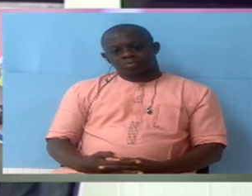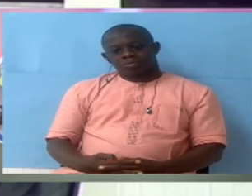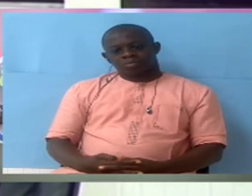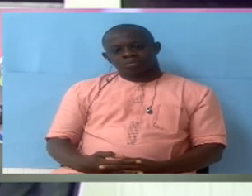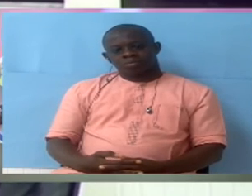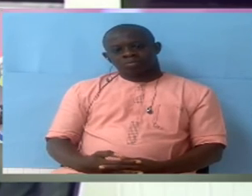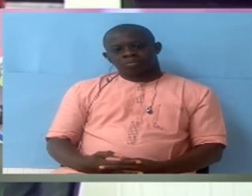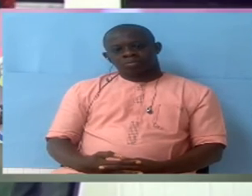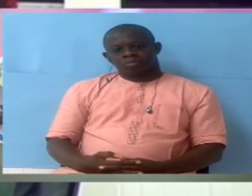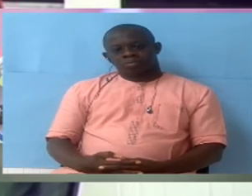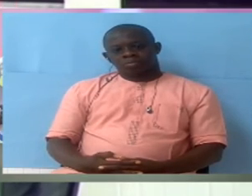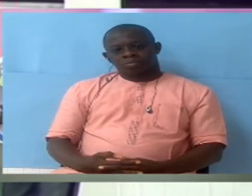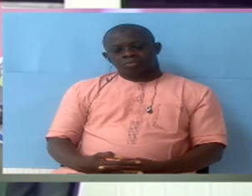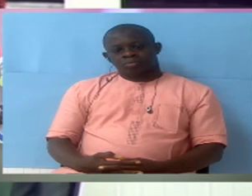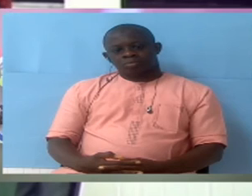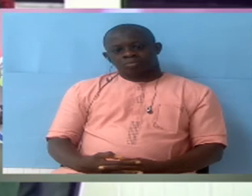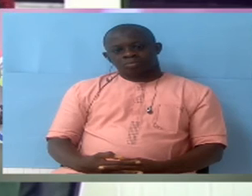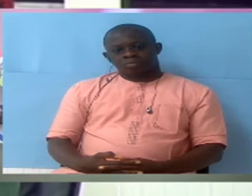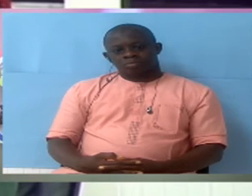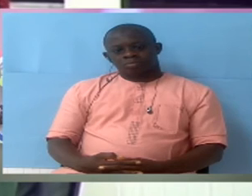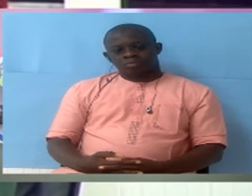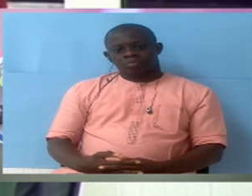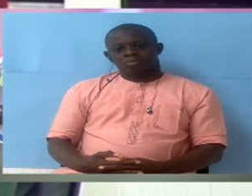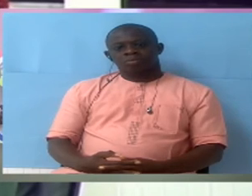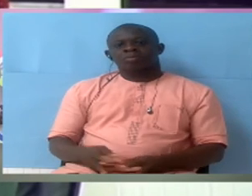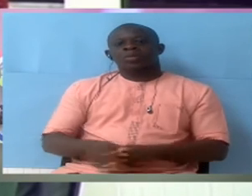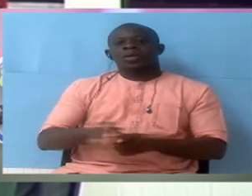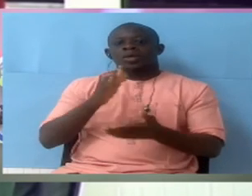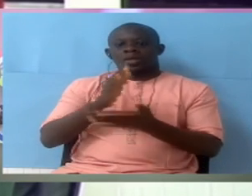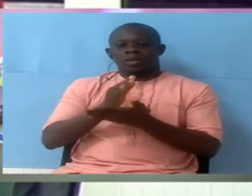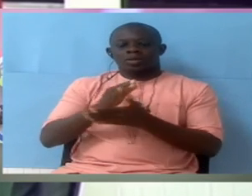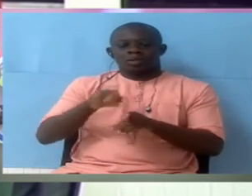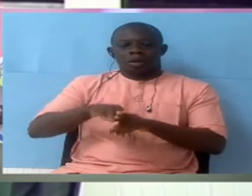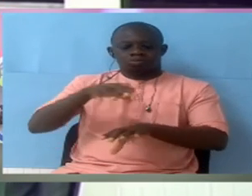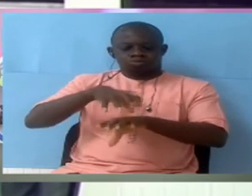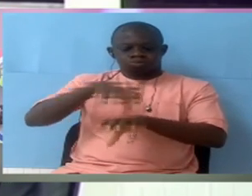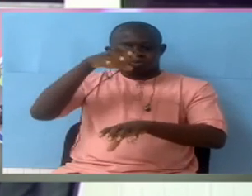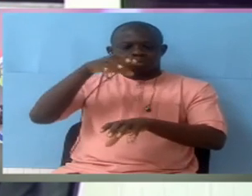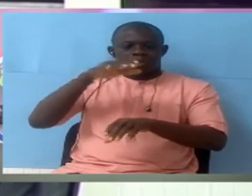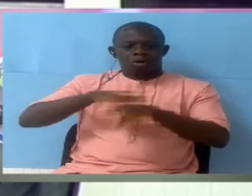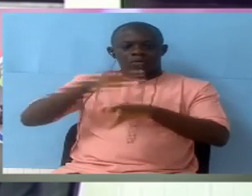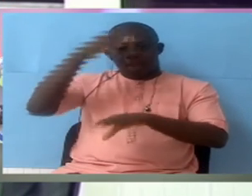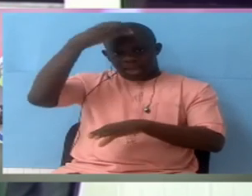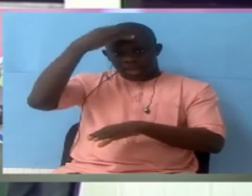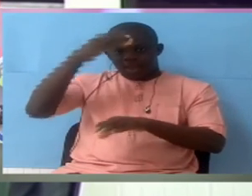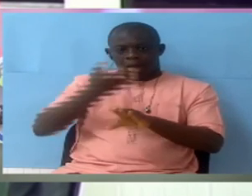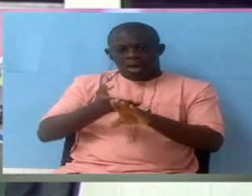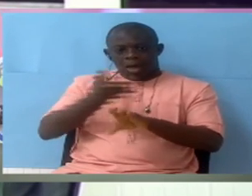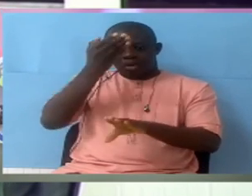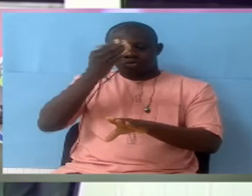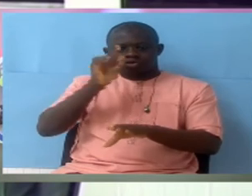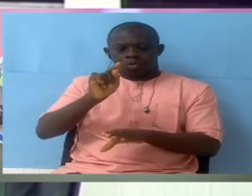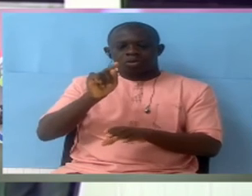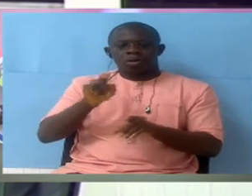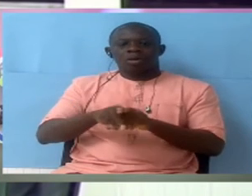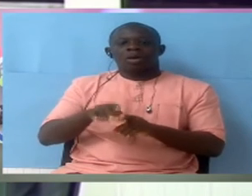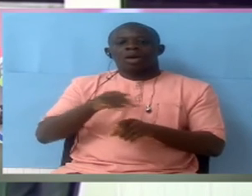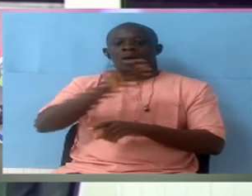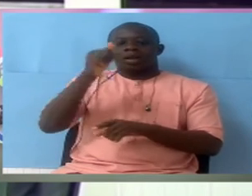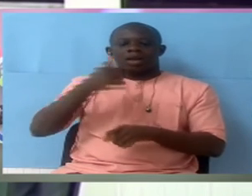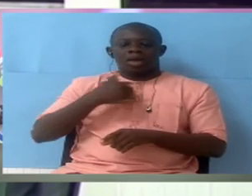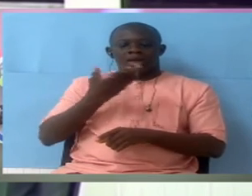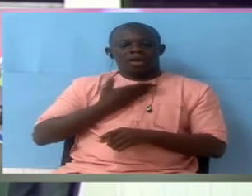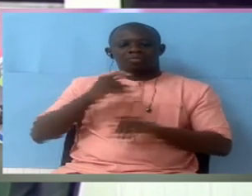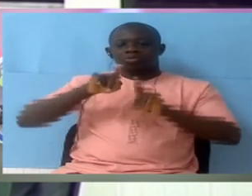The sore on my head just widened a bit. Newi bi ci suma bopé bi dal di gëna yokku. And I was having